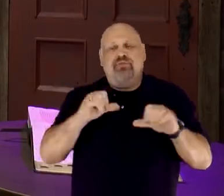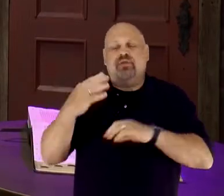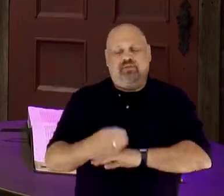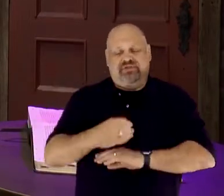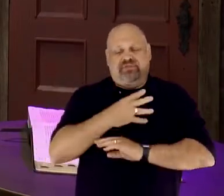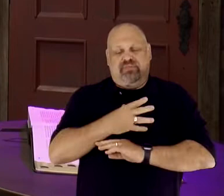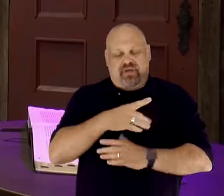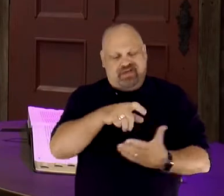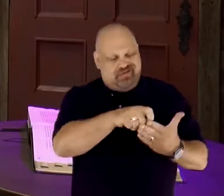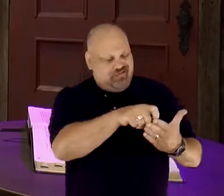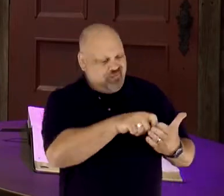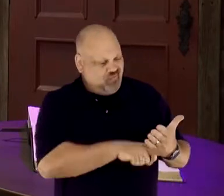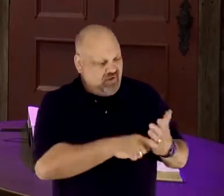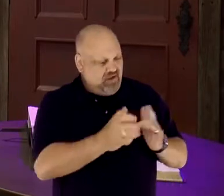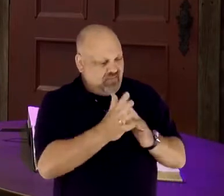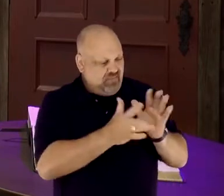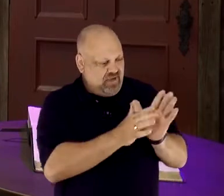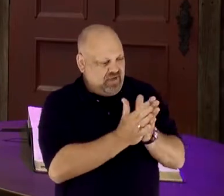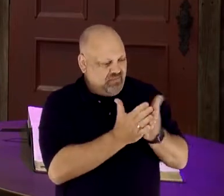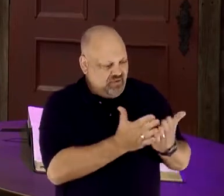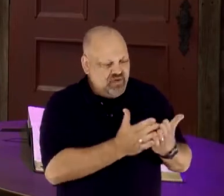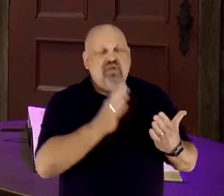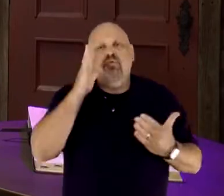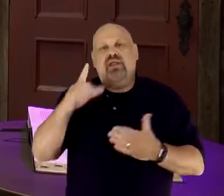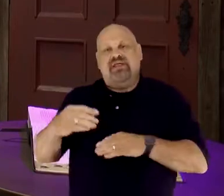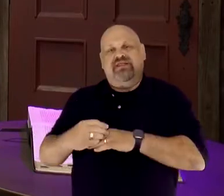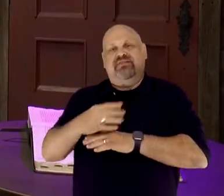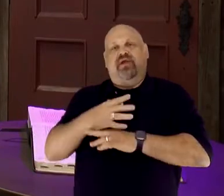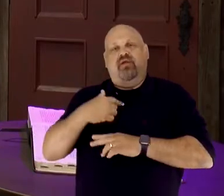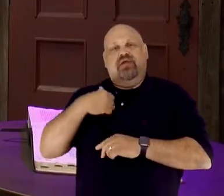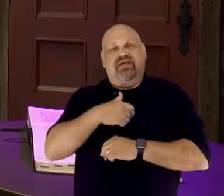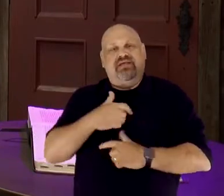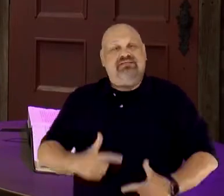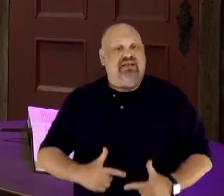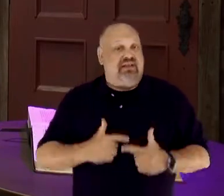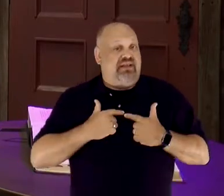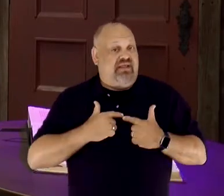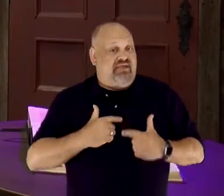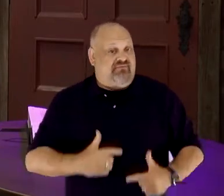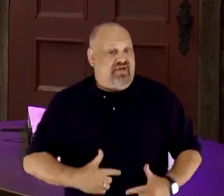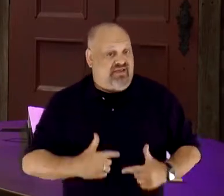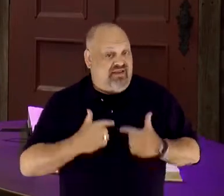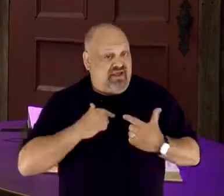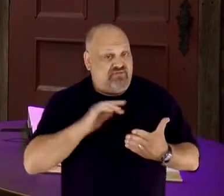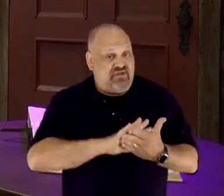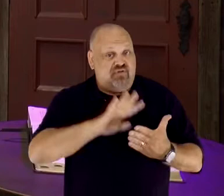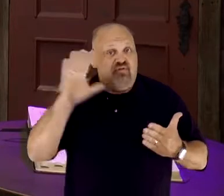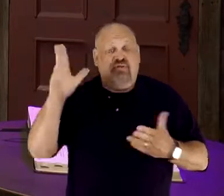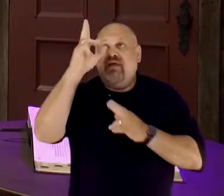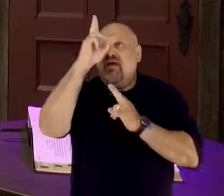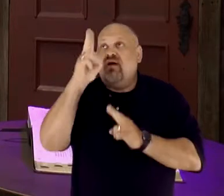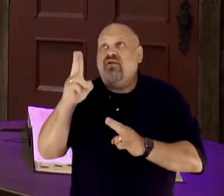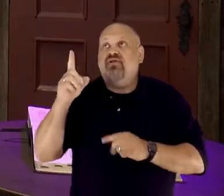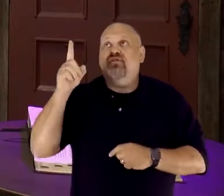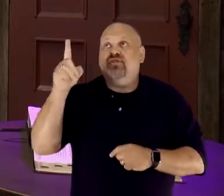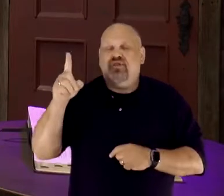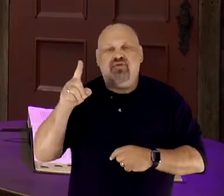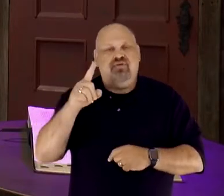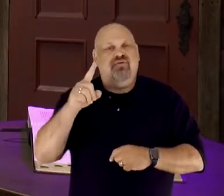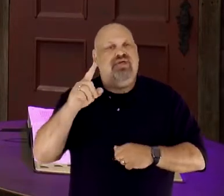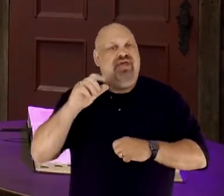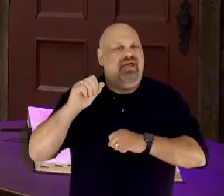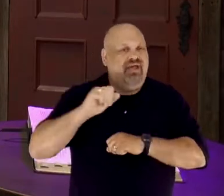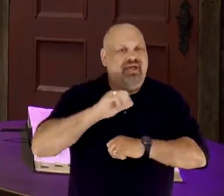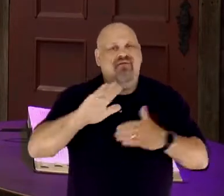of Jesus that just as you inspired the writing of the Bible, you would inspire us to live a life